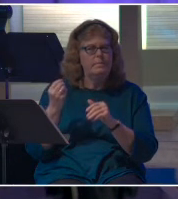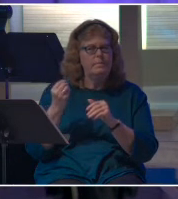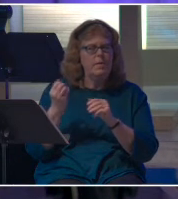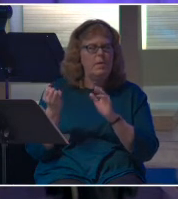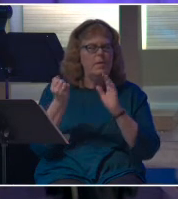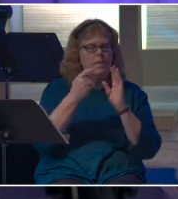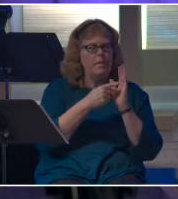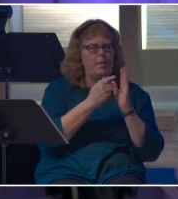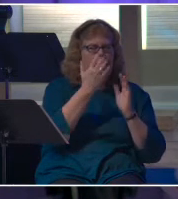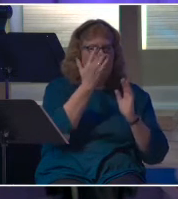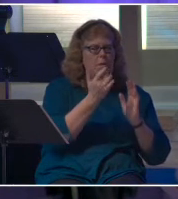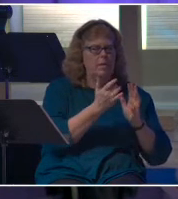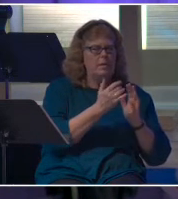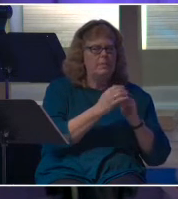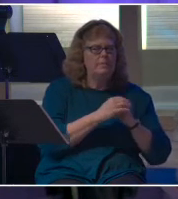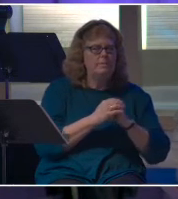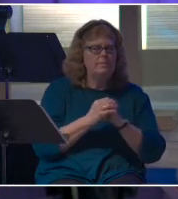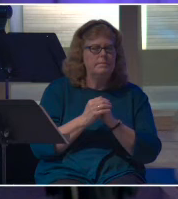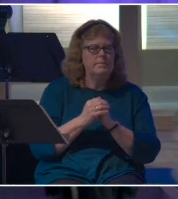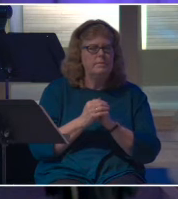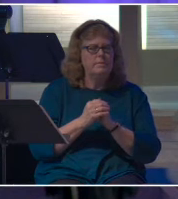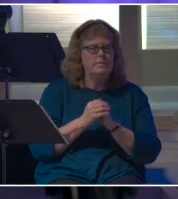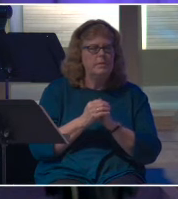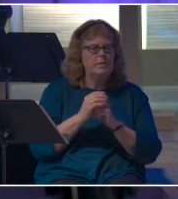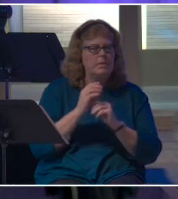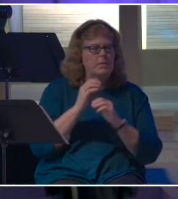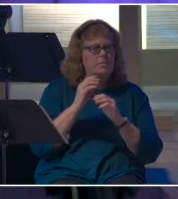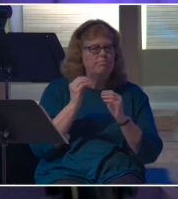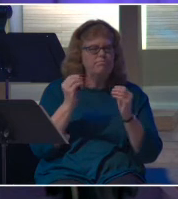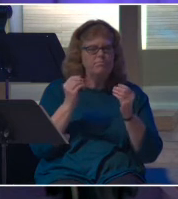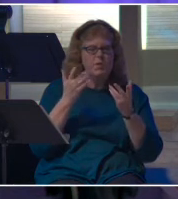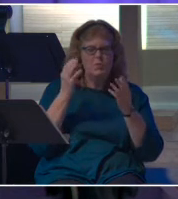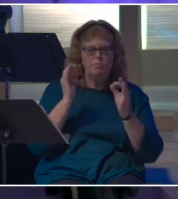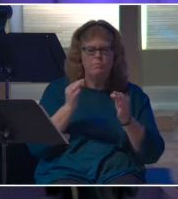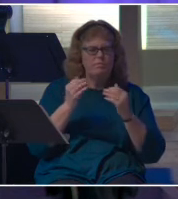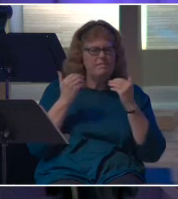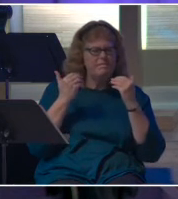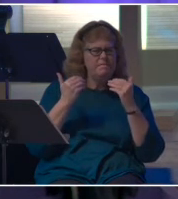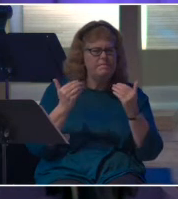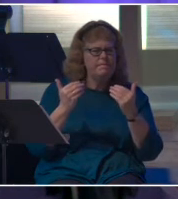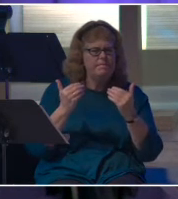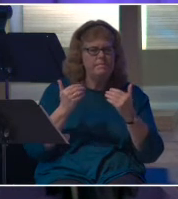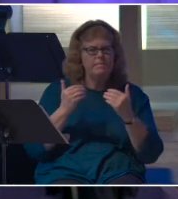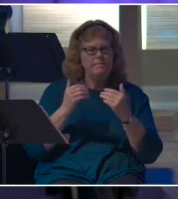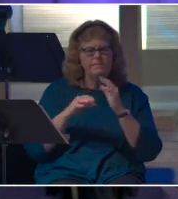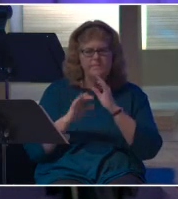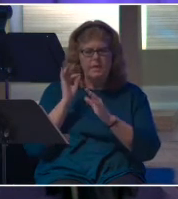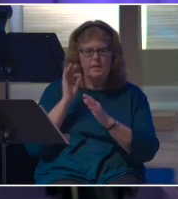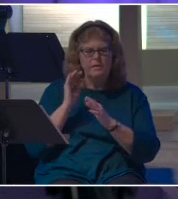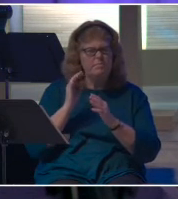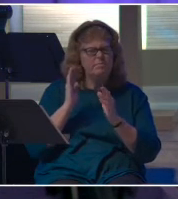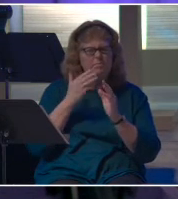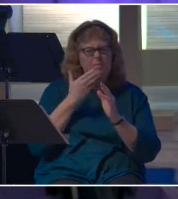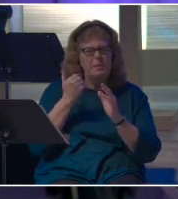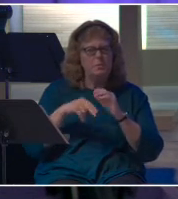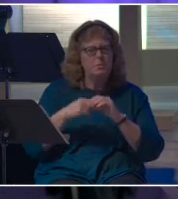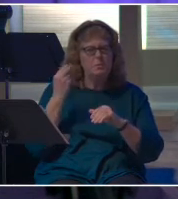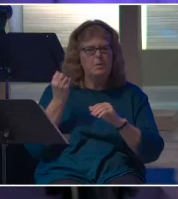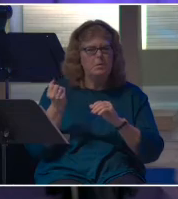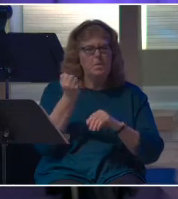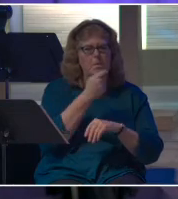and go back early. No resolve to finish the task. Let's quit and go back